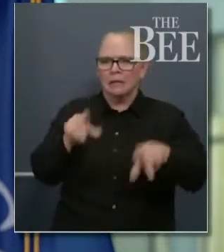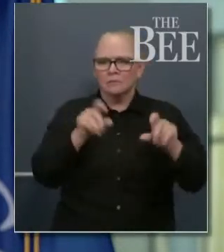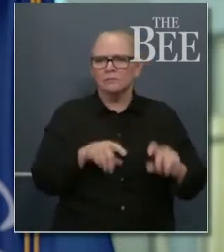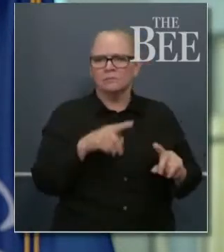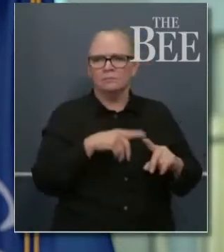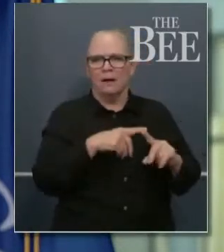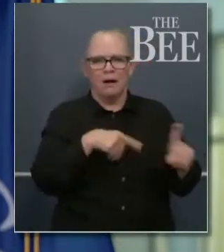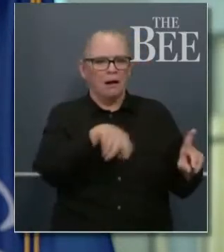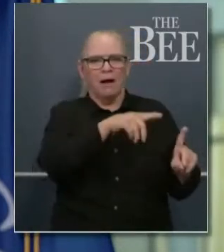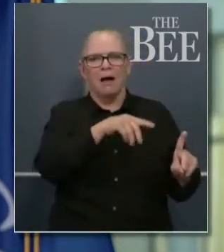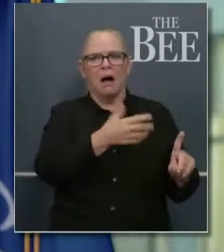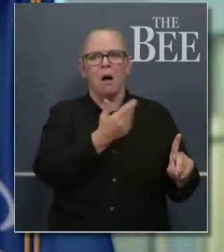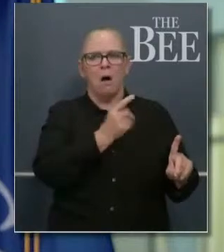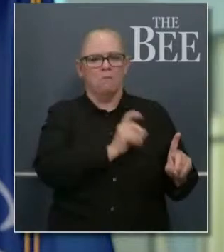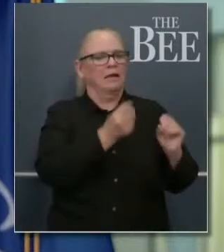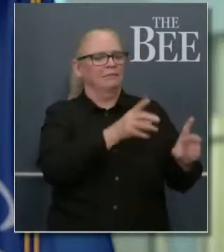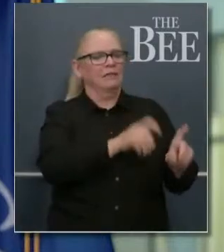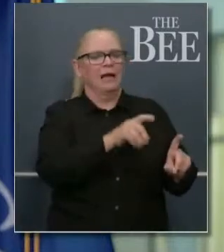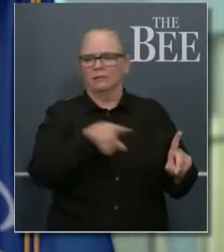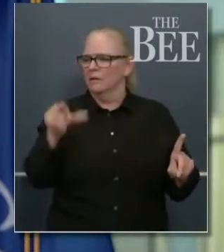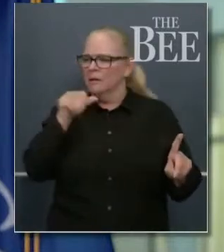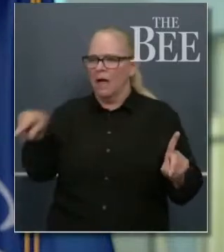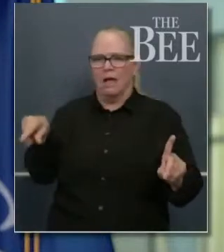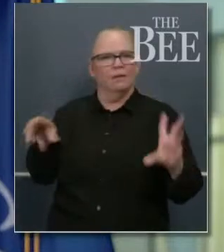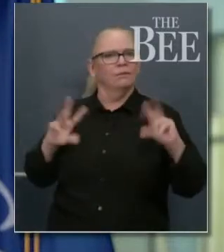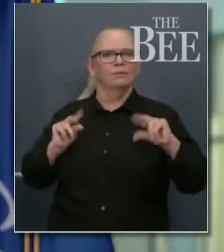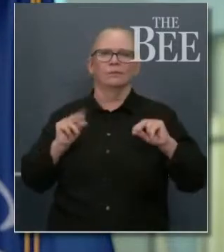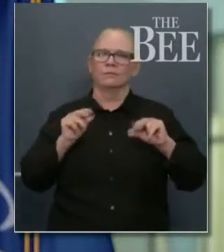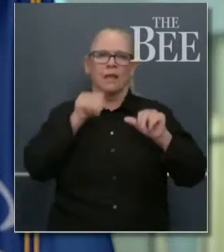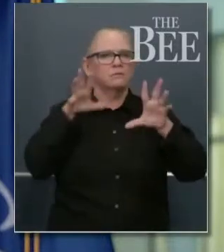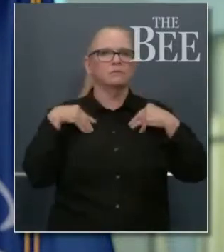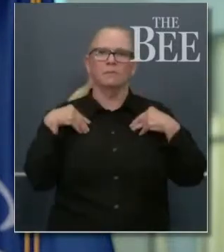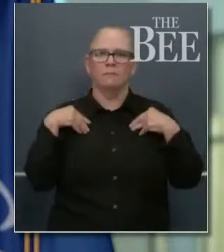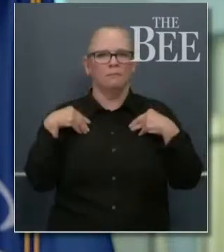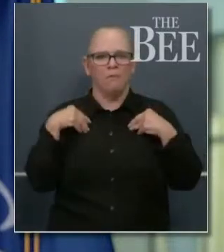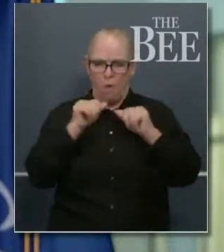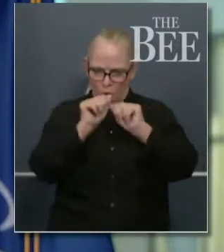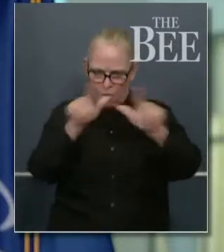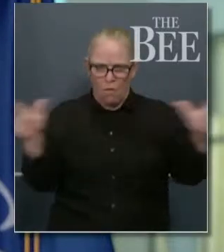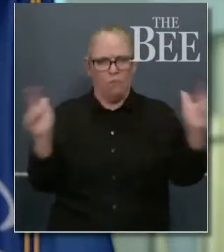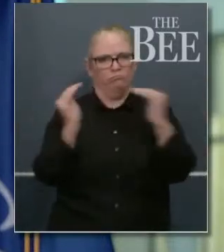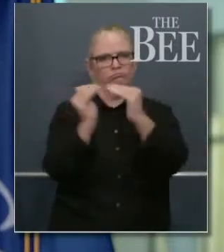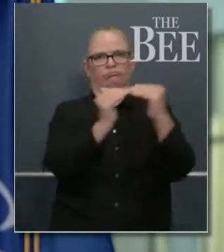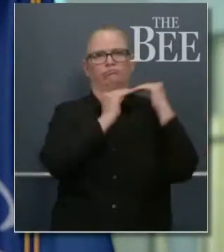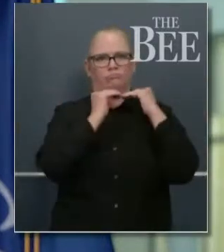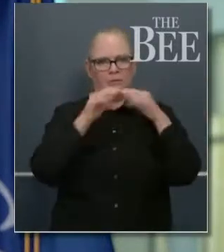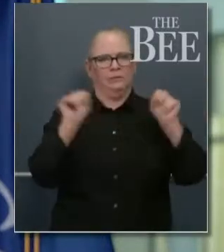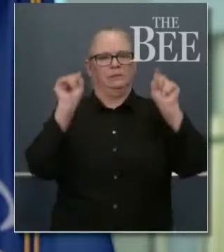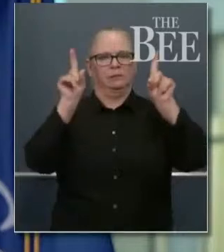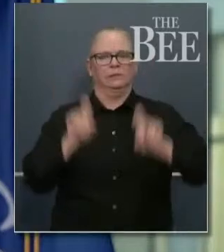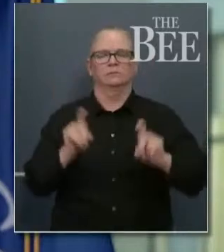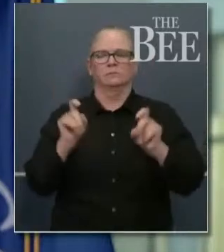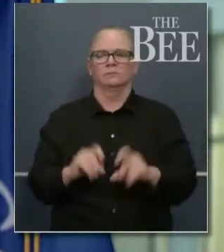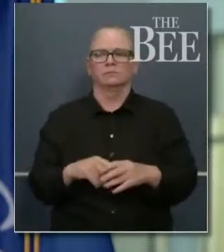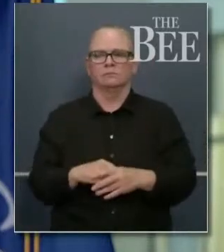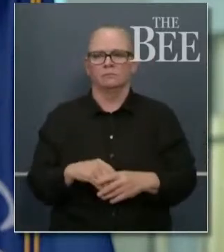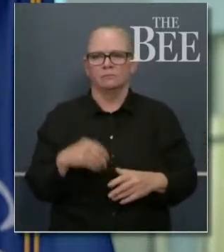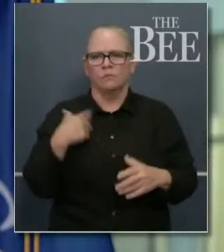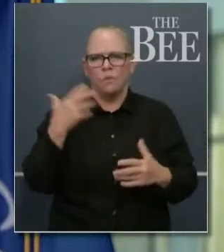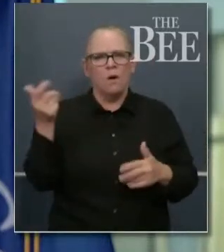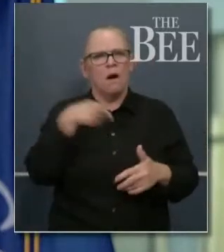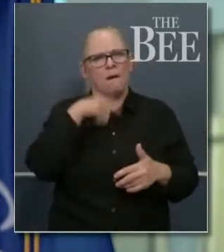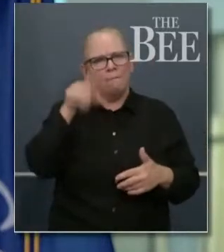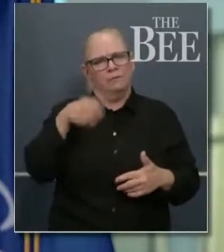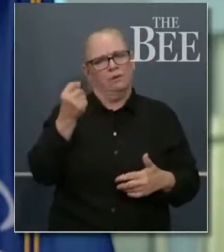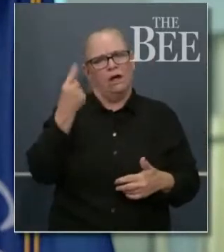asymptomatic people so they can game the outcome, so that they can move forward with blinders on, not a real understanding of community